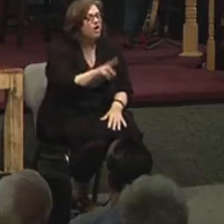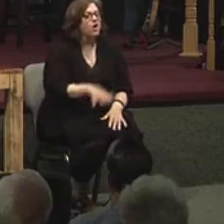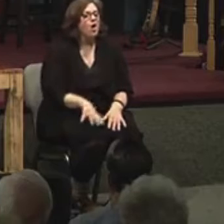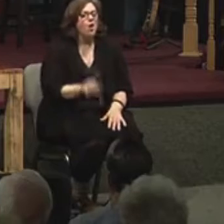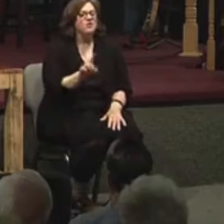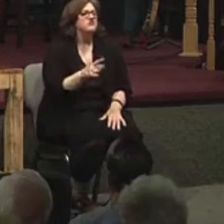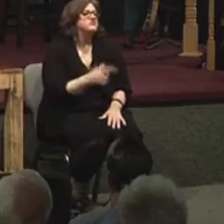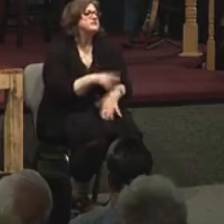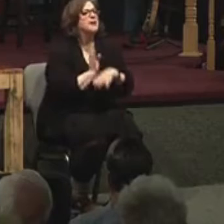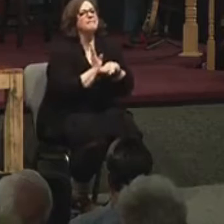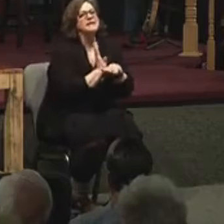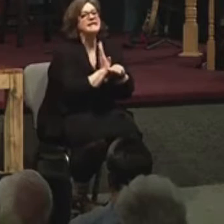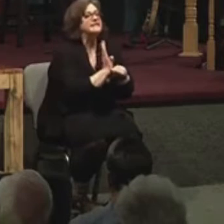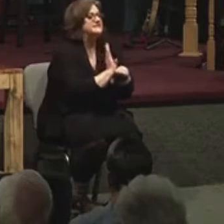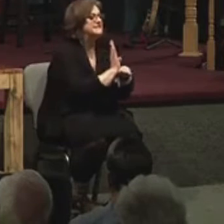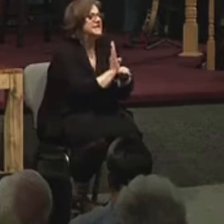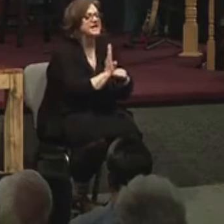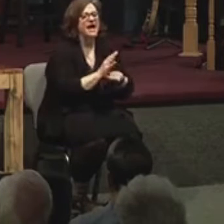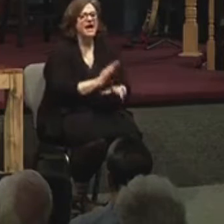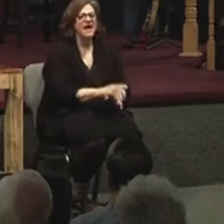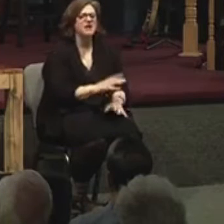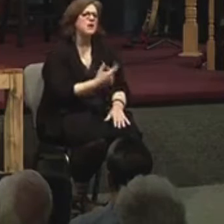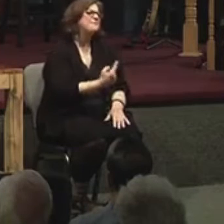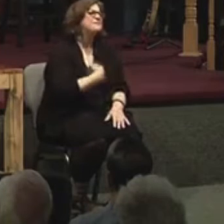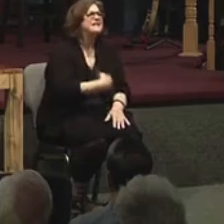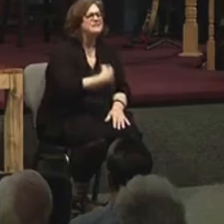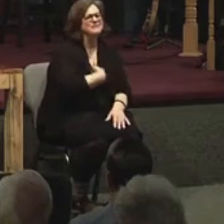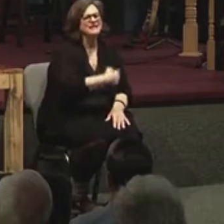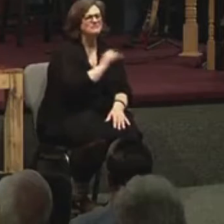up in their own busyness, trying to meet their own